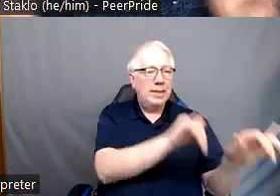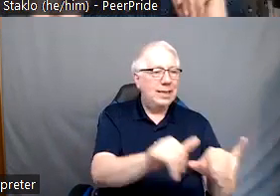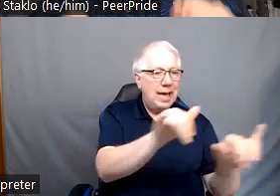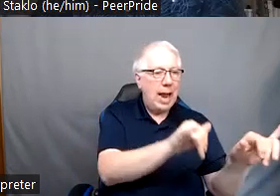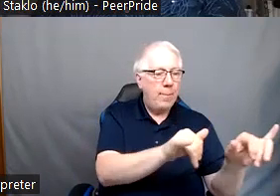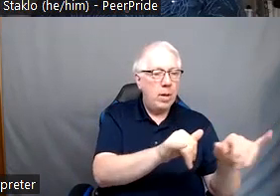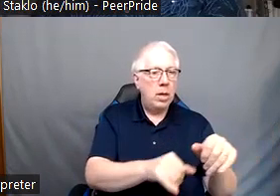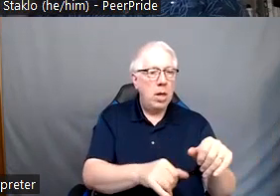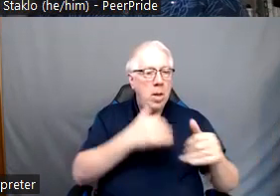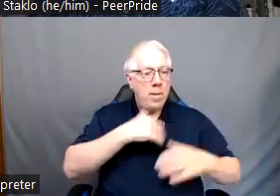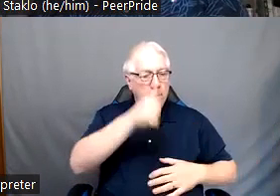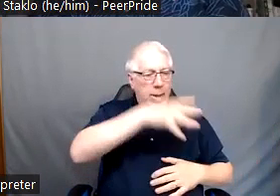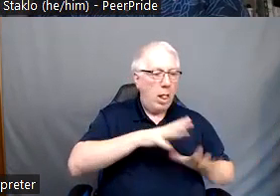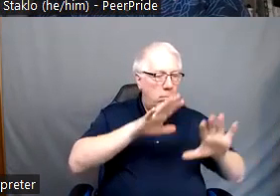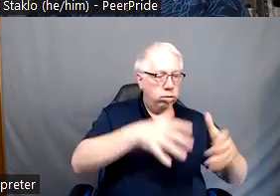two ways that bodies can work.